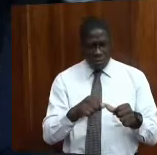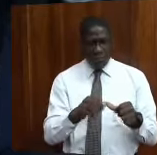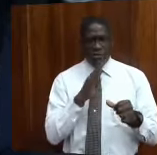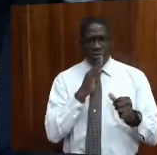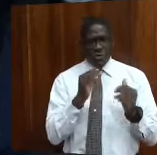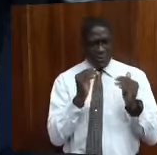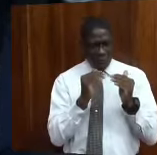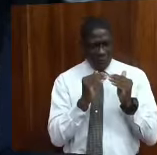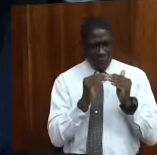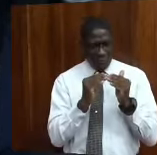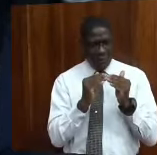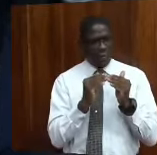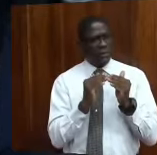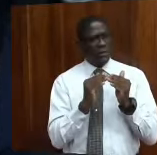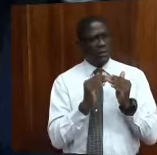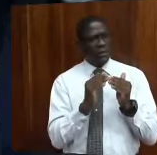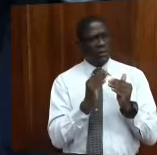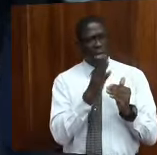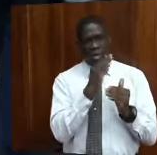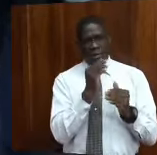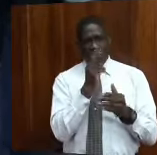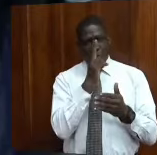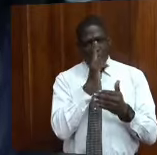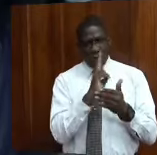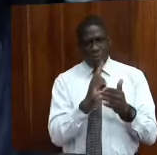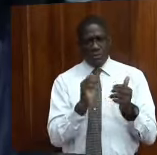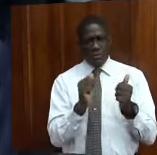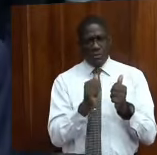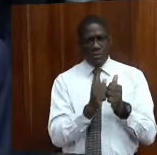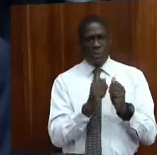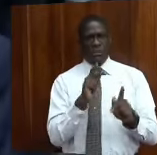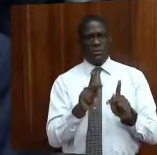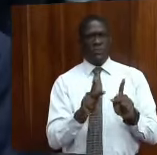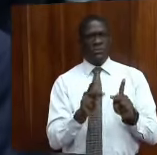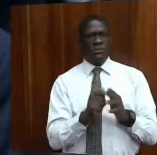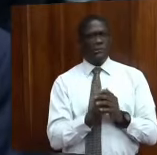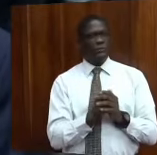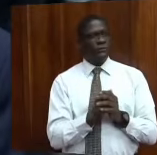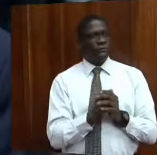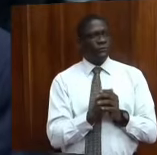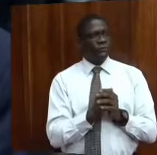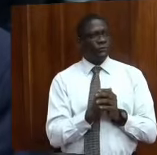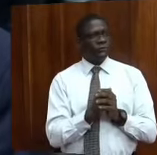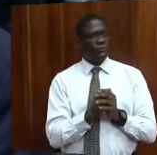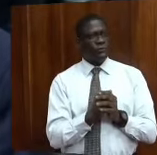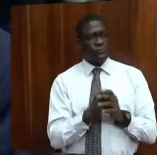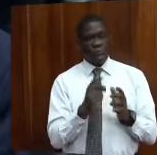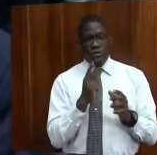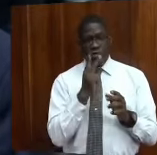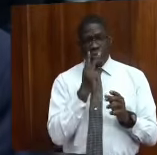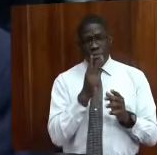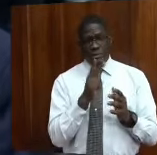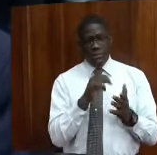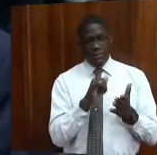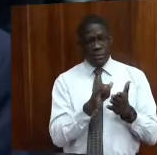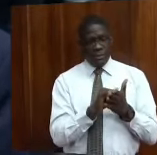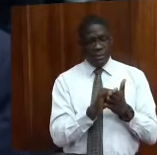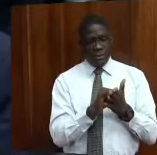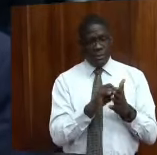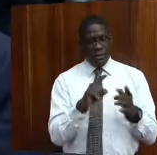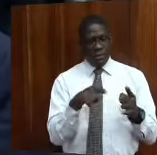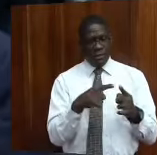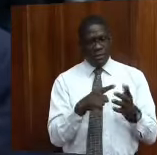and economic democratization. You can see this in the key economic and social measures that we